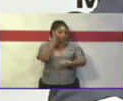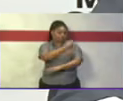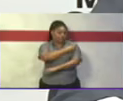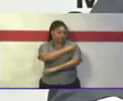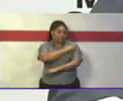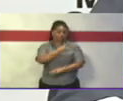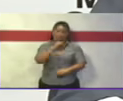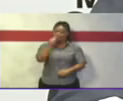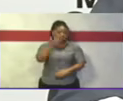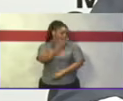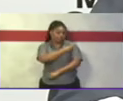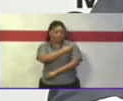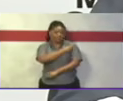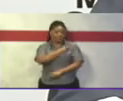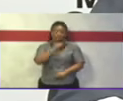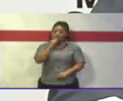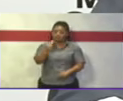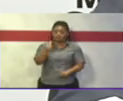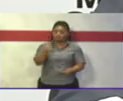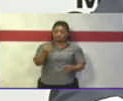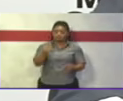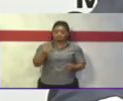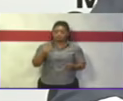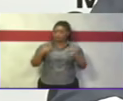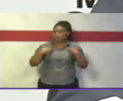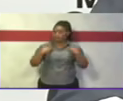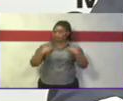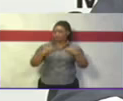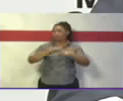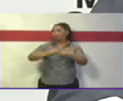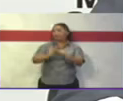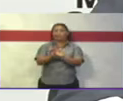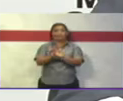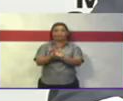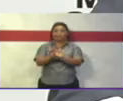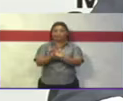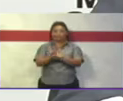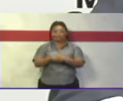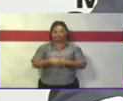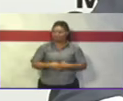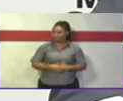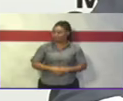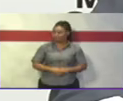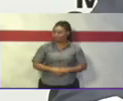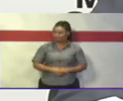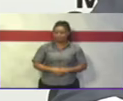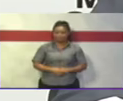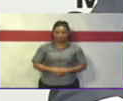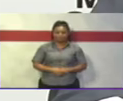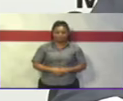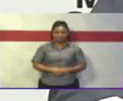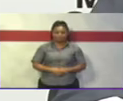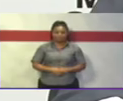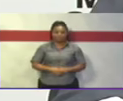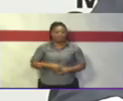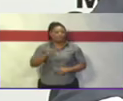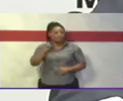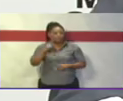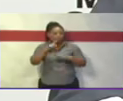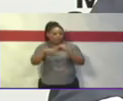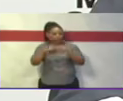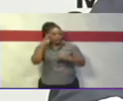would have not had COVID had they come into the country. We also have to look at things like the extent of spread of COVID within the